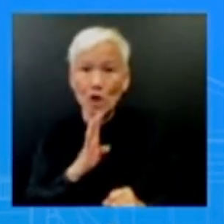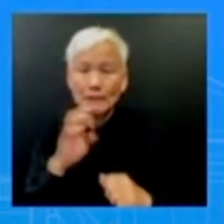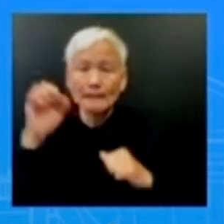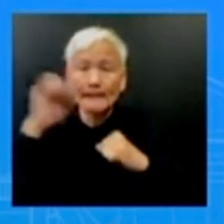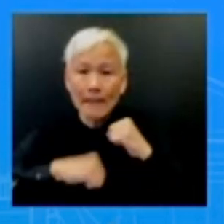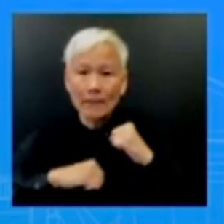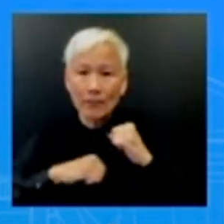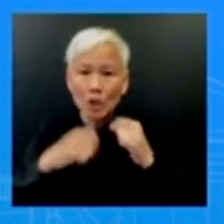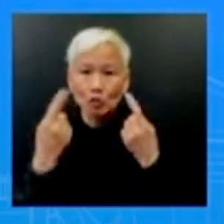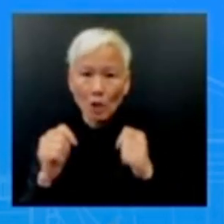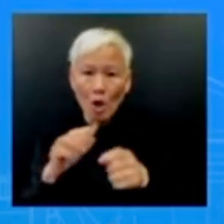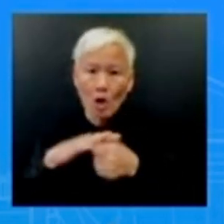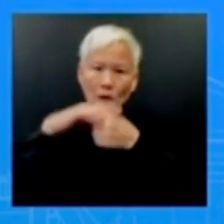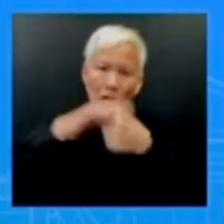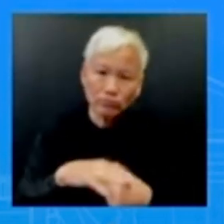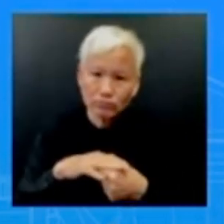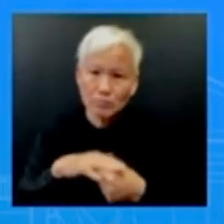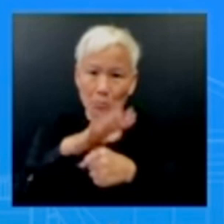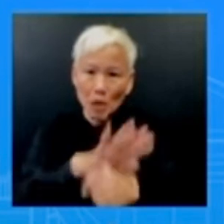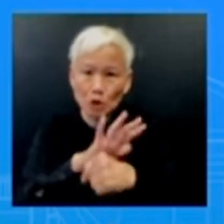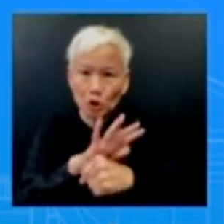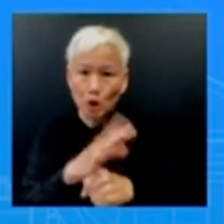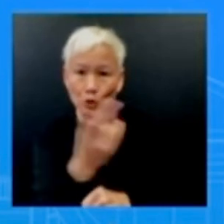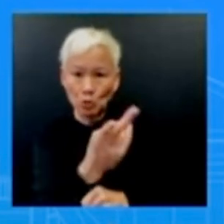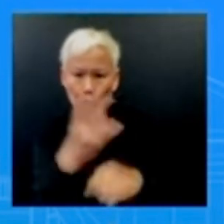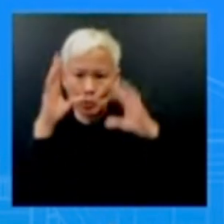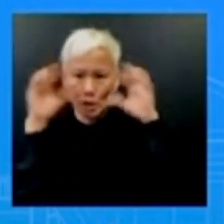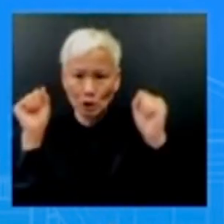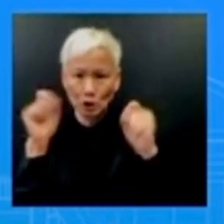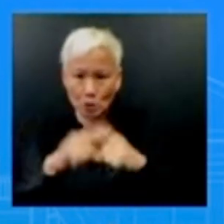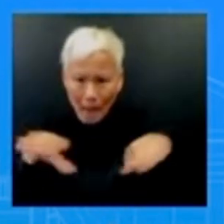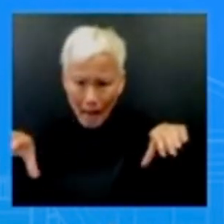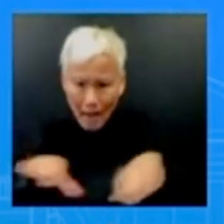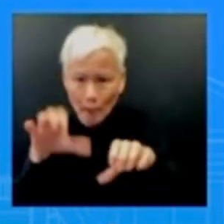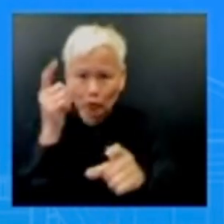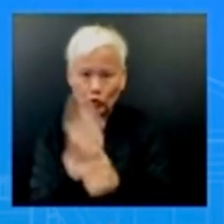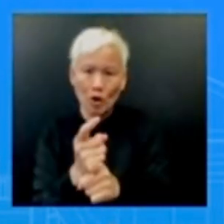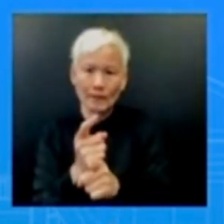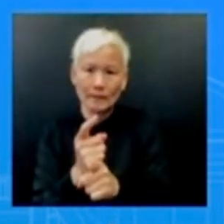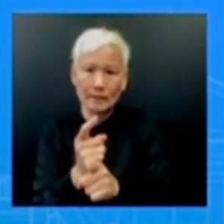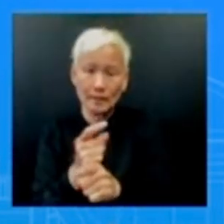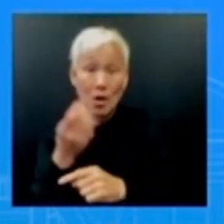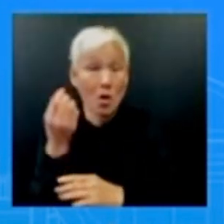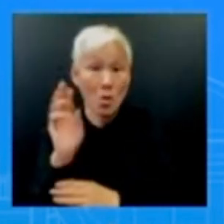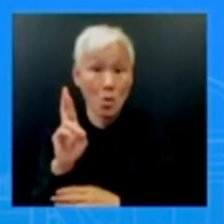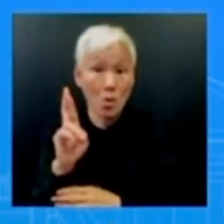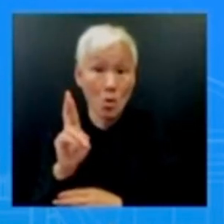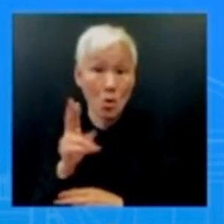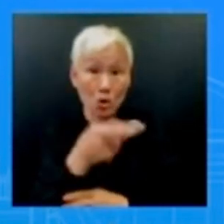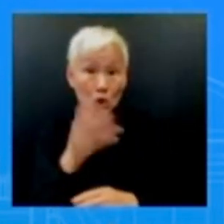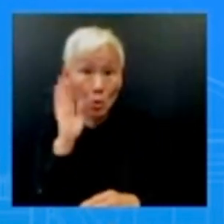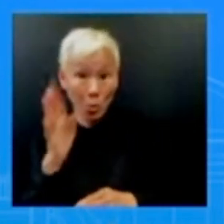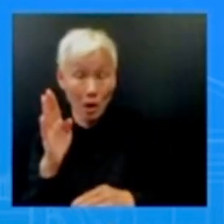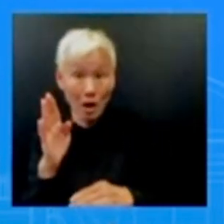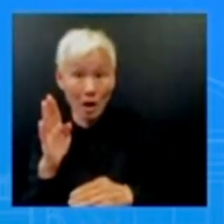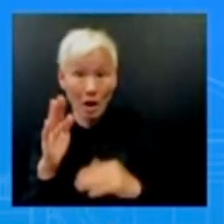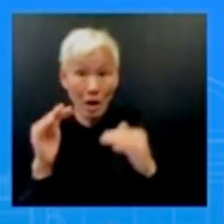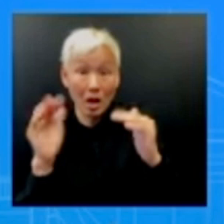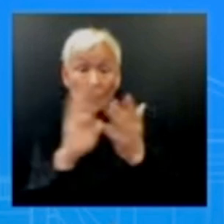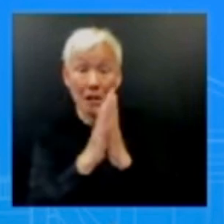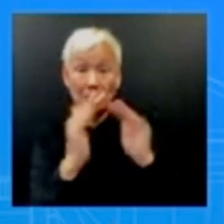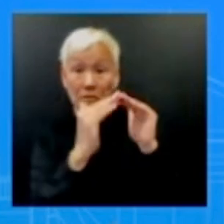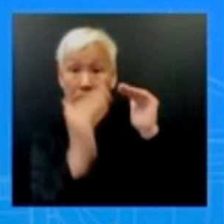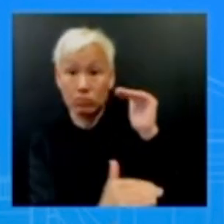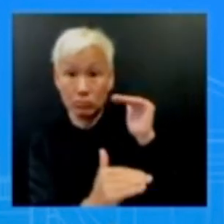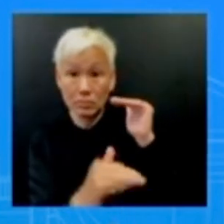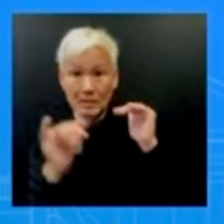act right or risk their standing on the world stage? Does he see now that they don't care? I think if you ask a lot of Russians, they